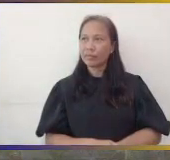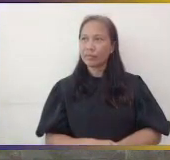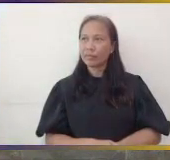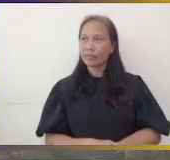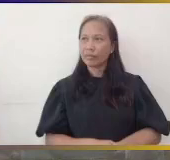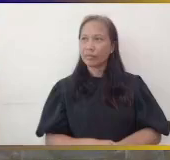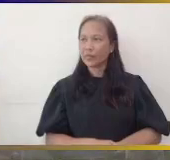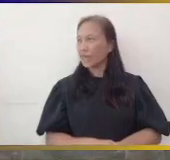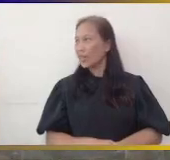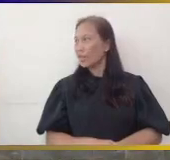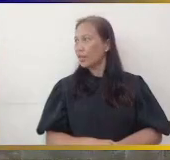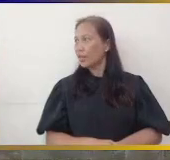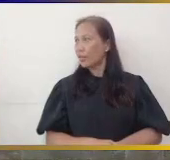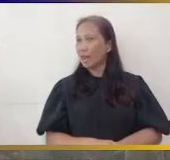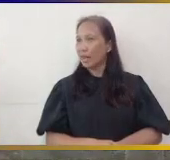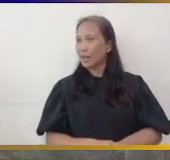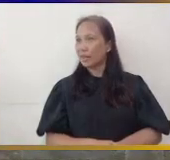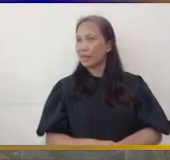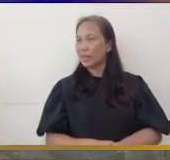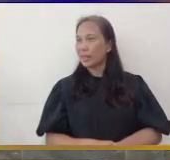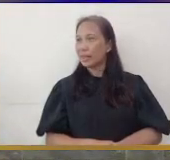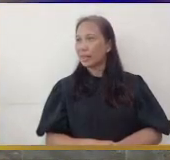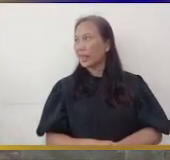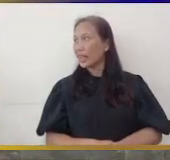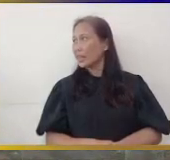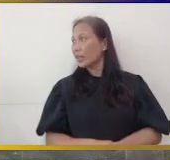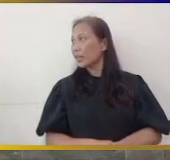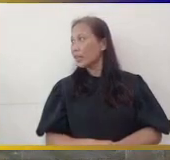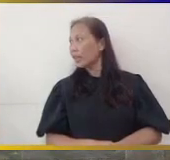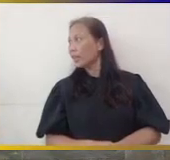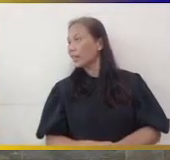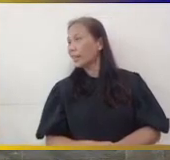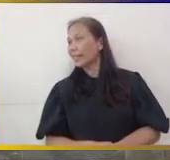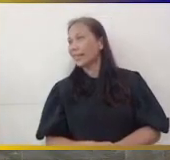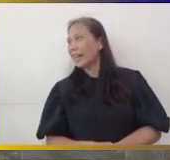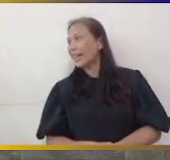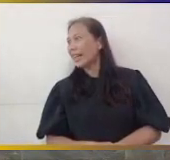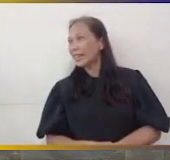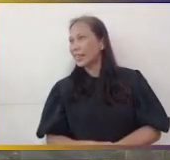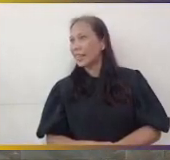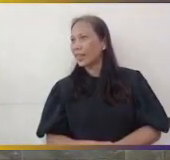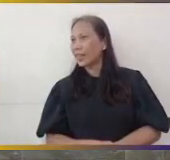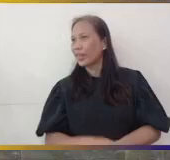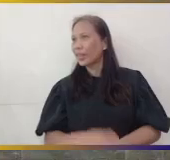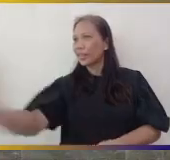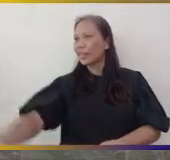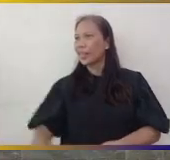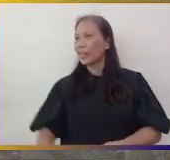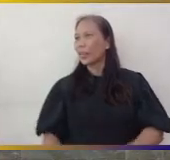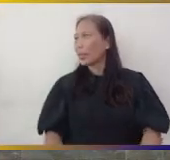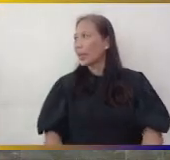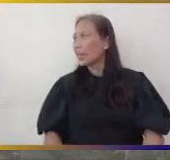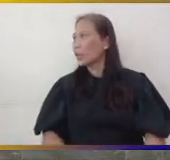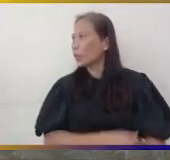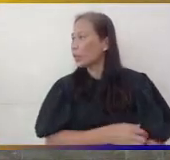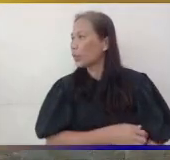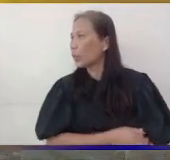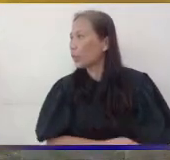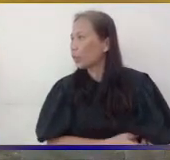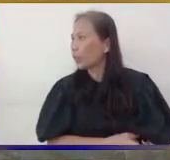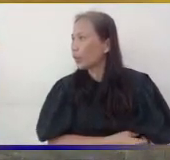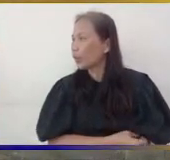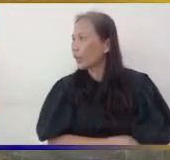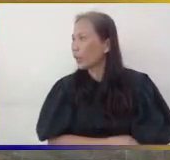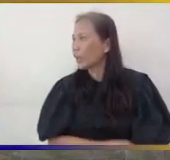klase tayong contenders Anong year may naalala kayo Hindi na kasi sila